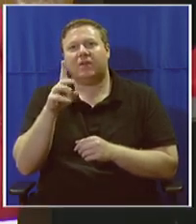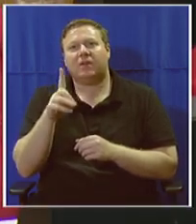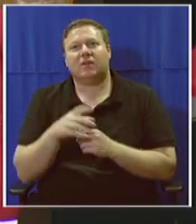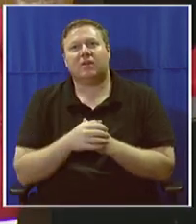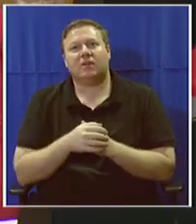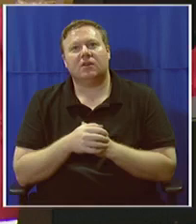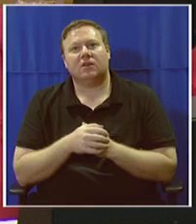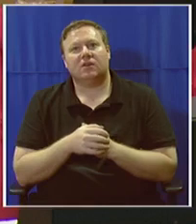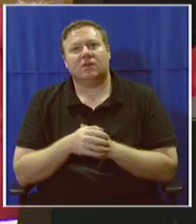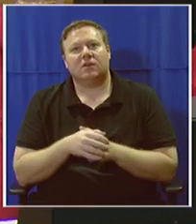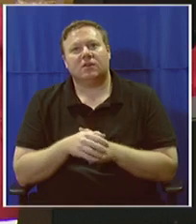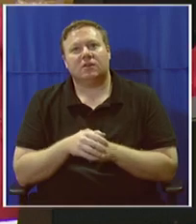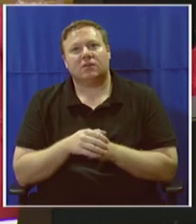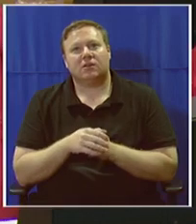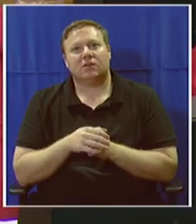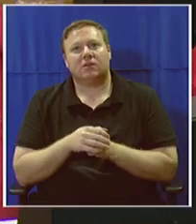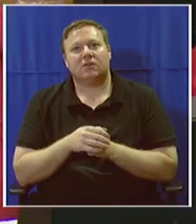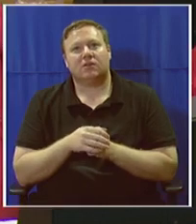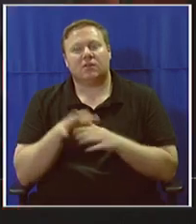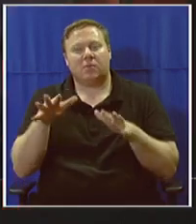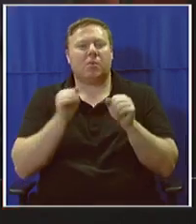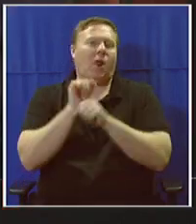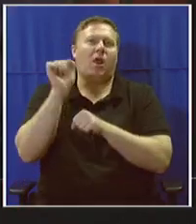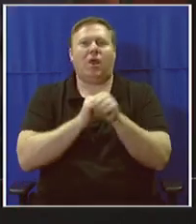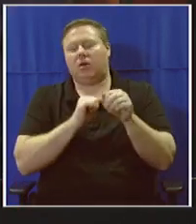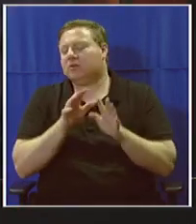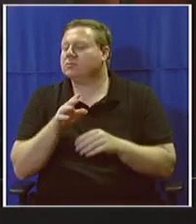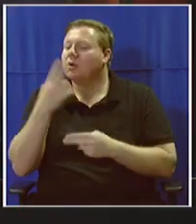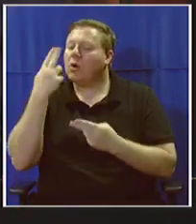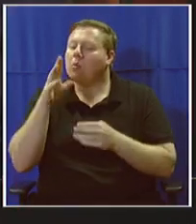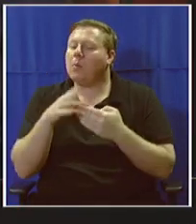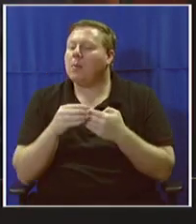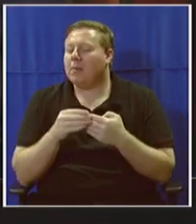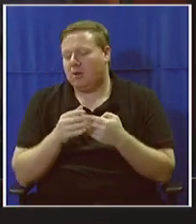young people who are energetic who can do that. Honorable member.